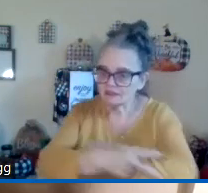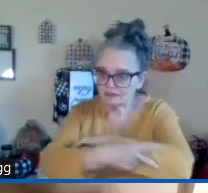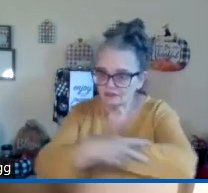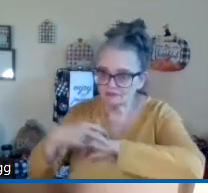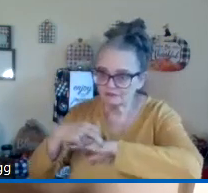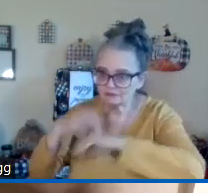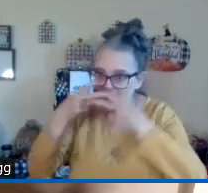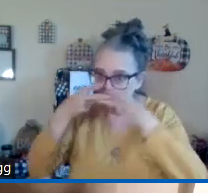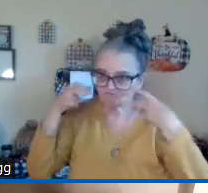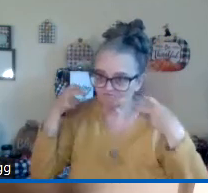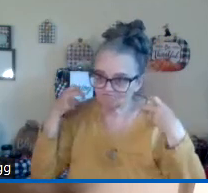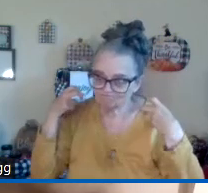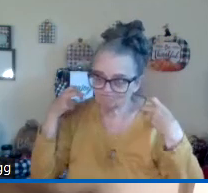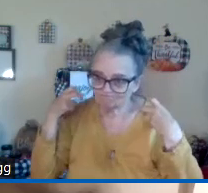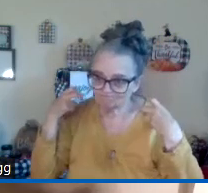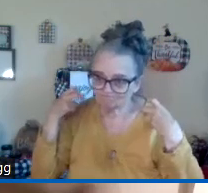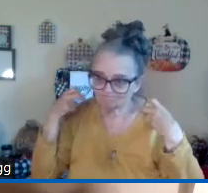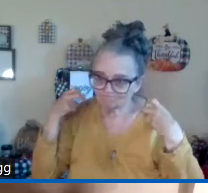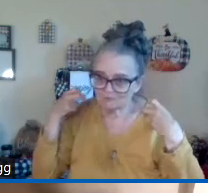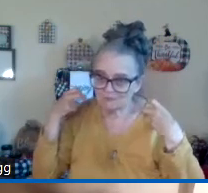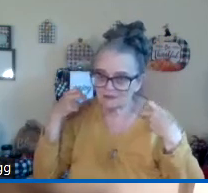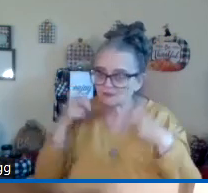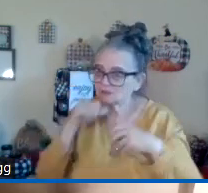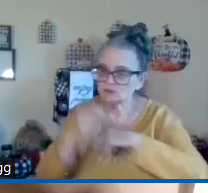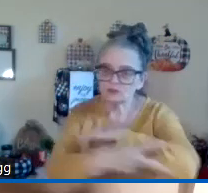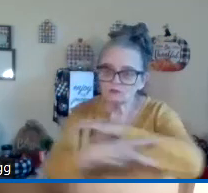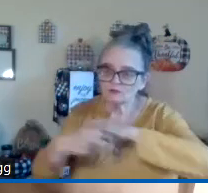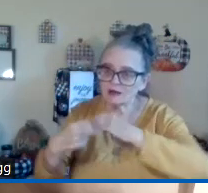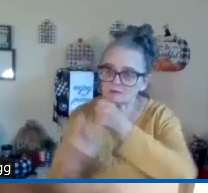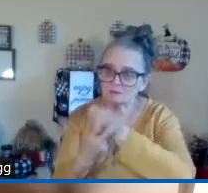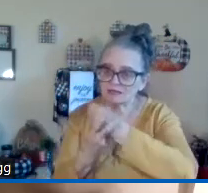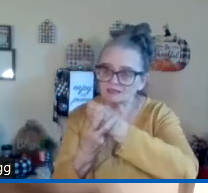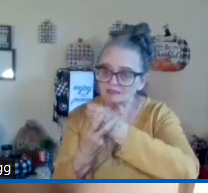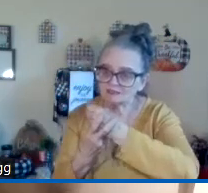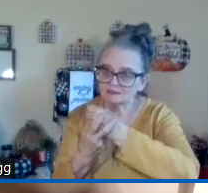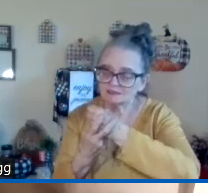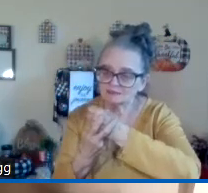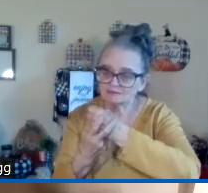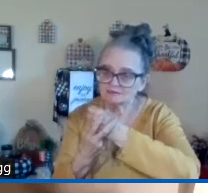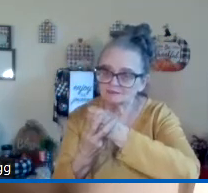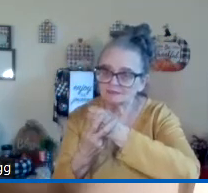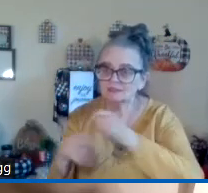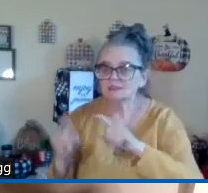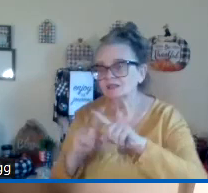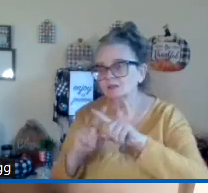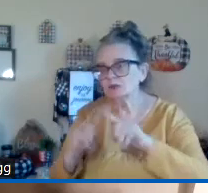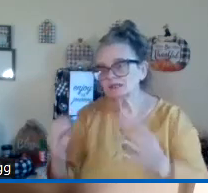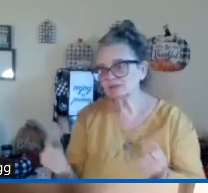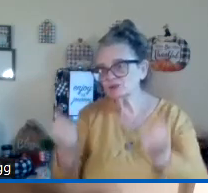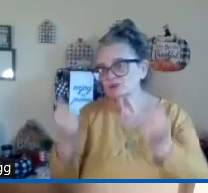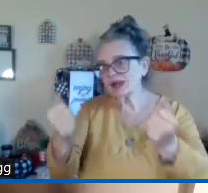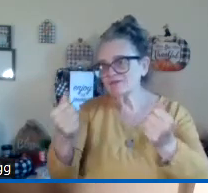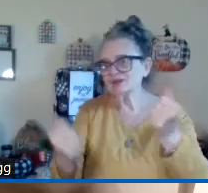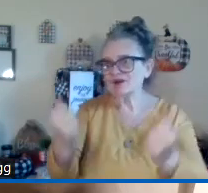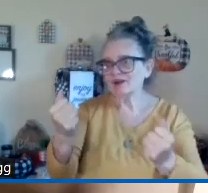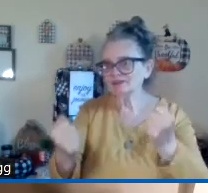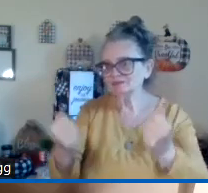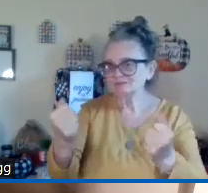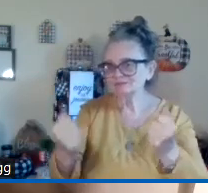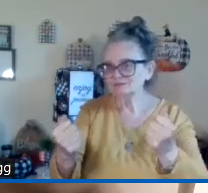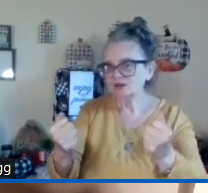But it says here, and they say, oh, it's not a sin. It's my house too. I can use it. It's